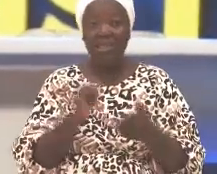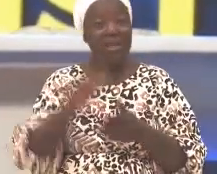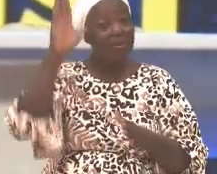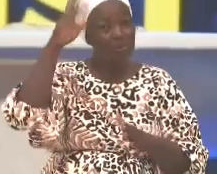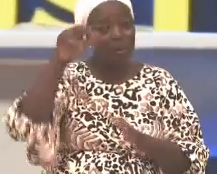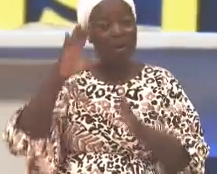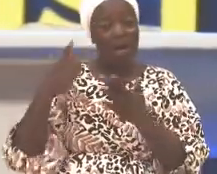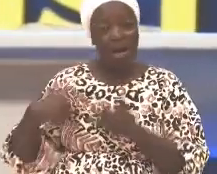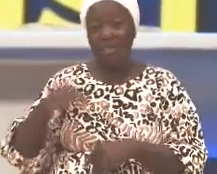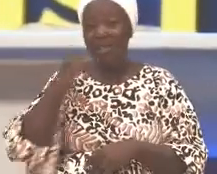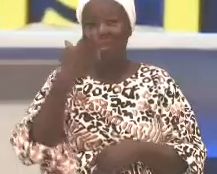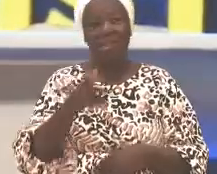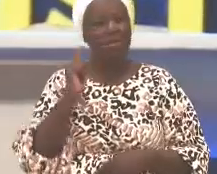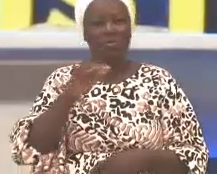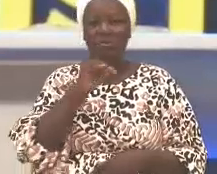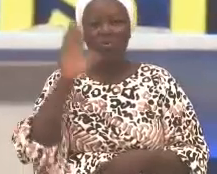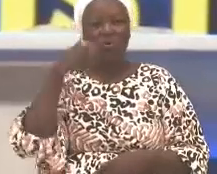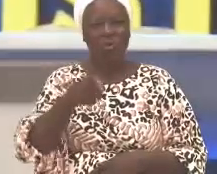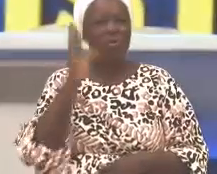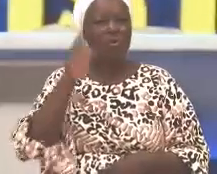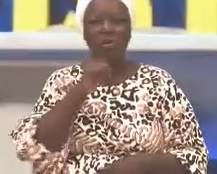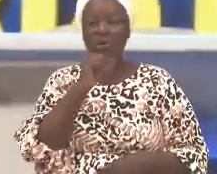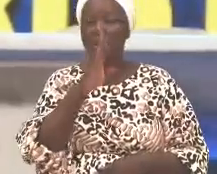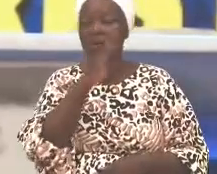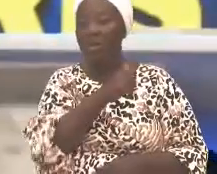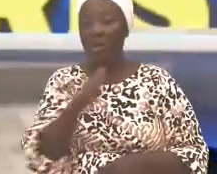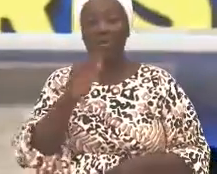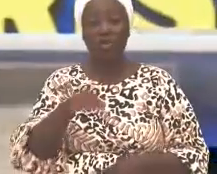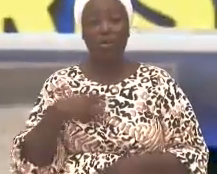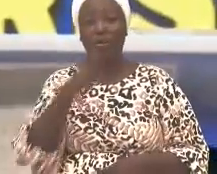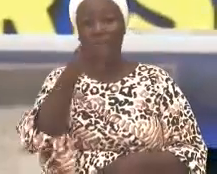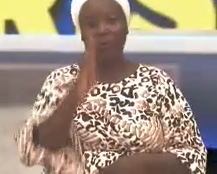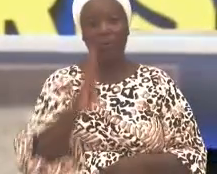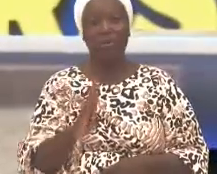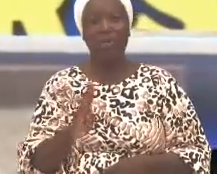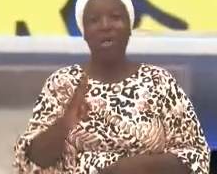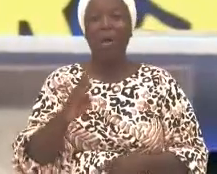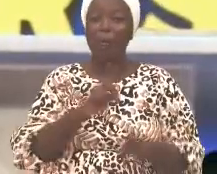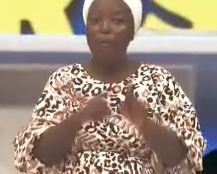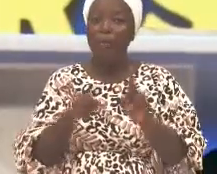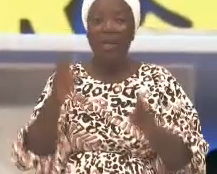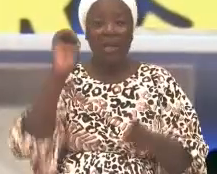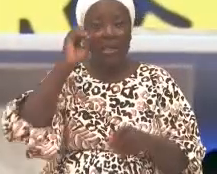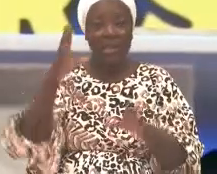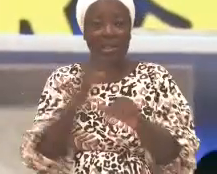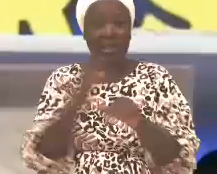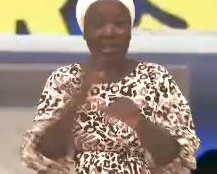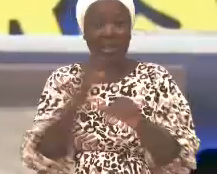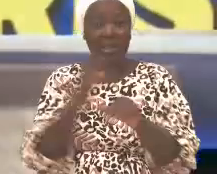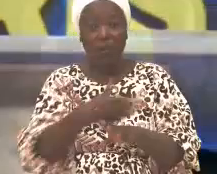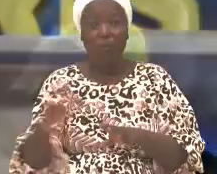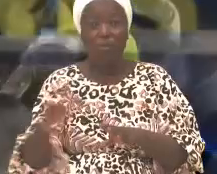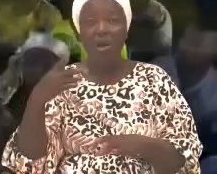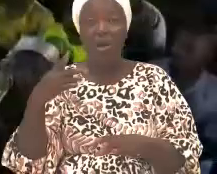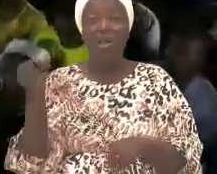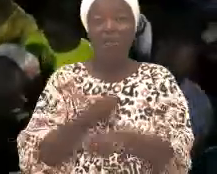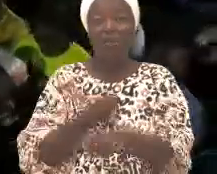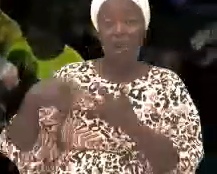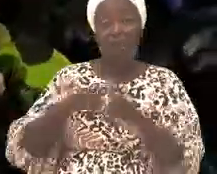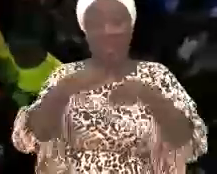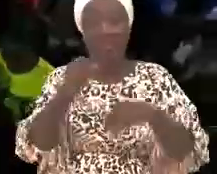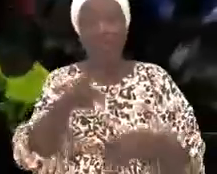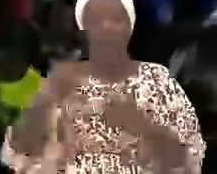you'll not be a child of God. But it takes away the stony heart and it gives you a heart of